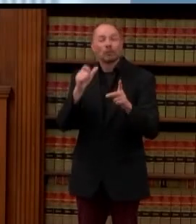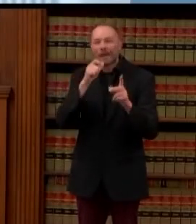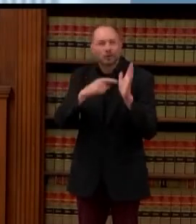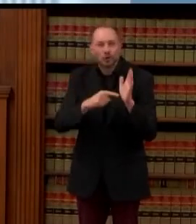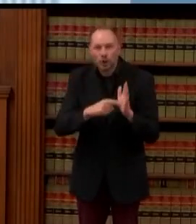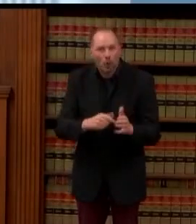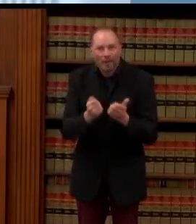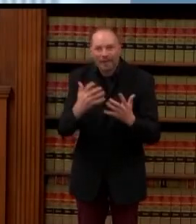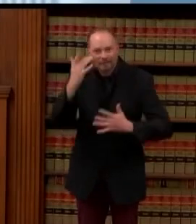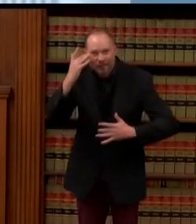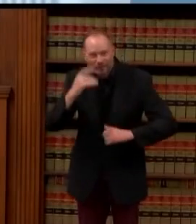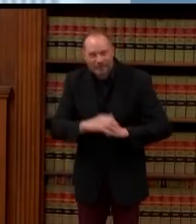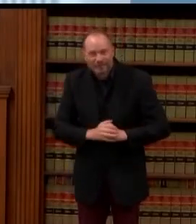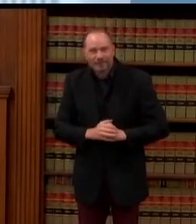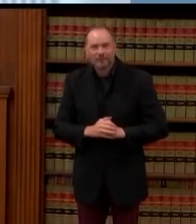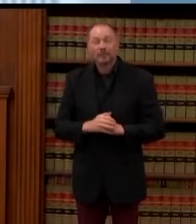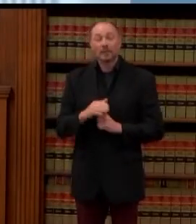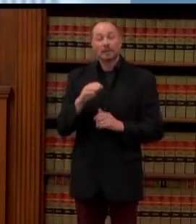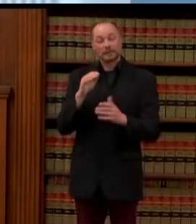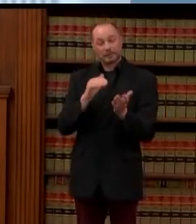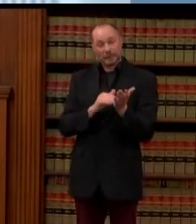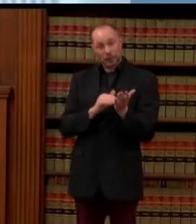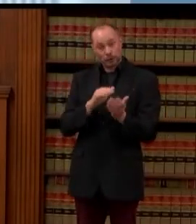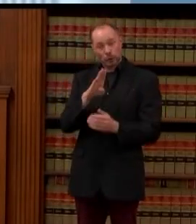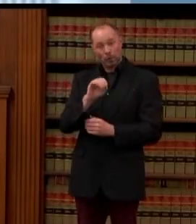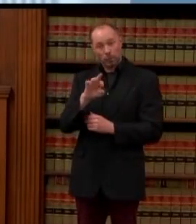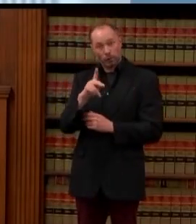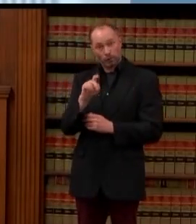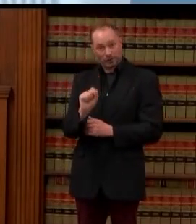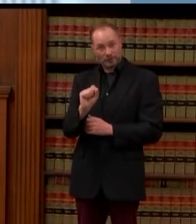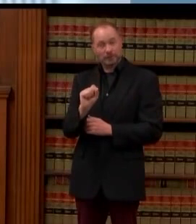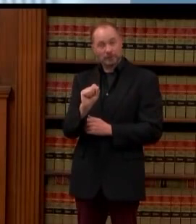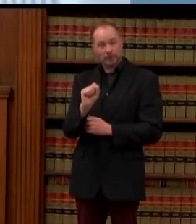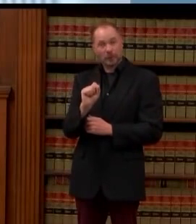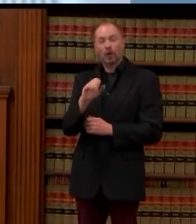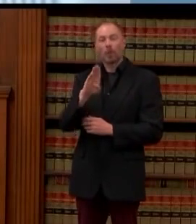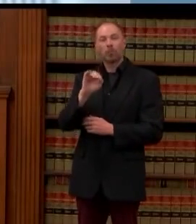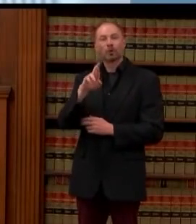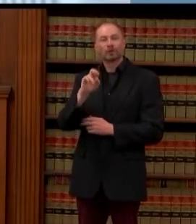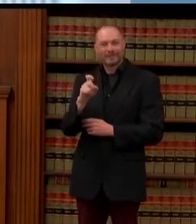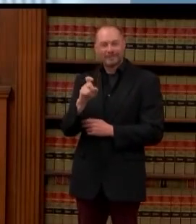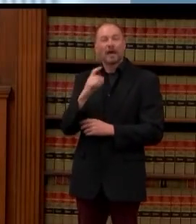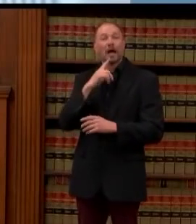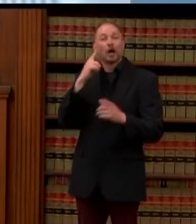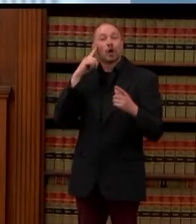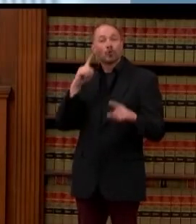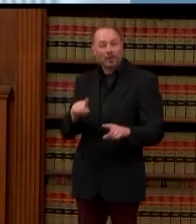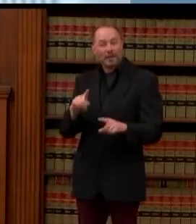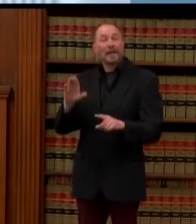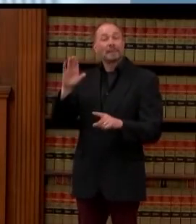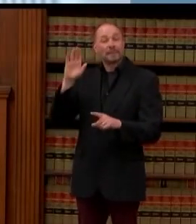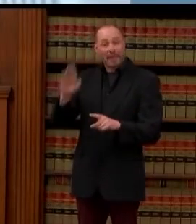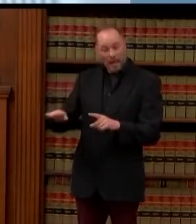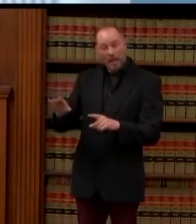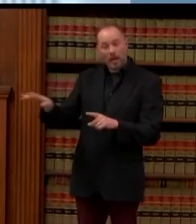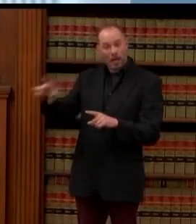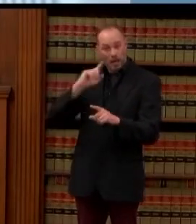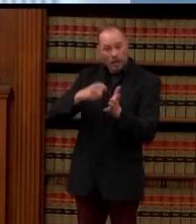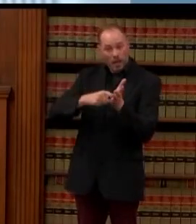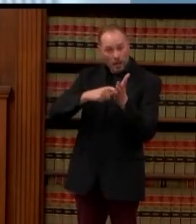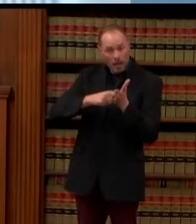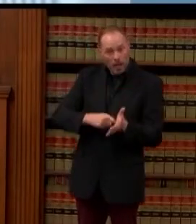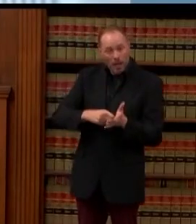adults. Dr. Birx agreed that while the blunt instrument of a stay-at-home order